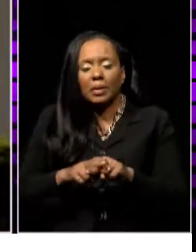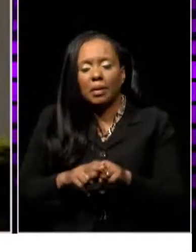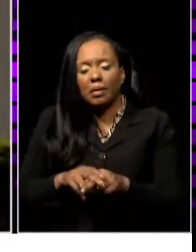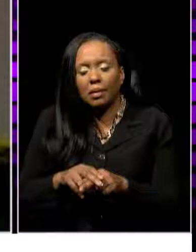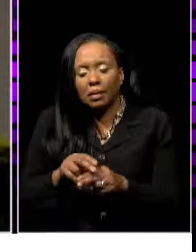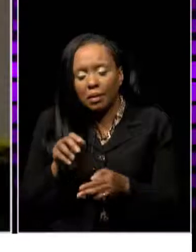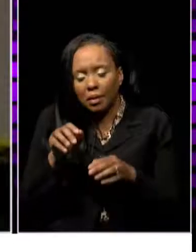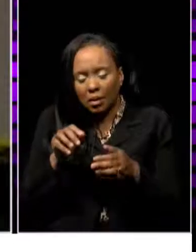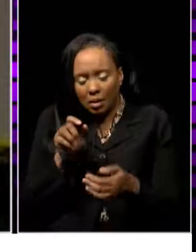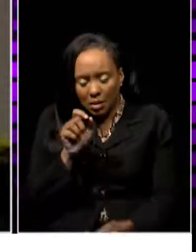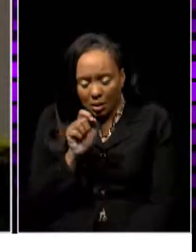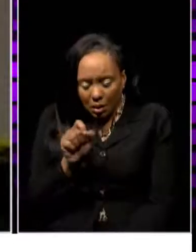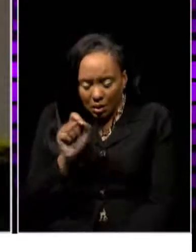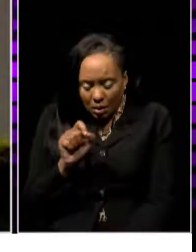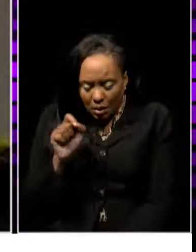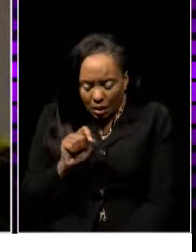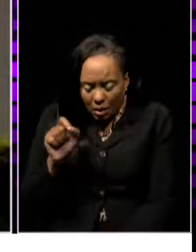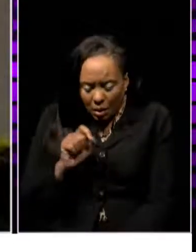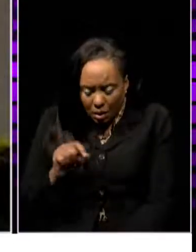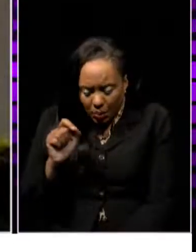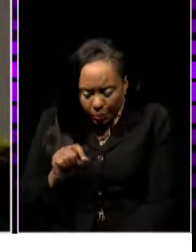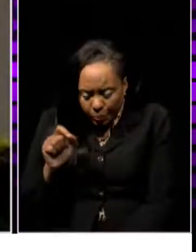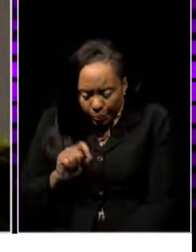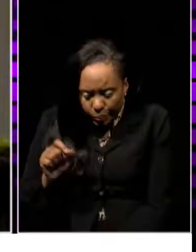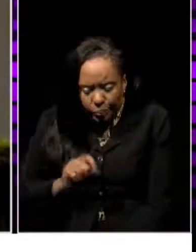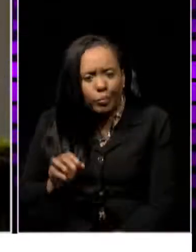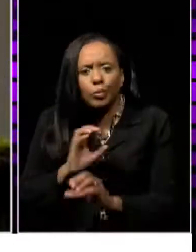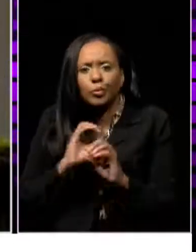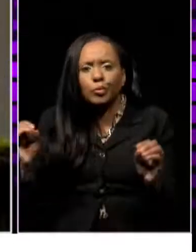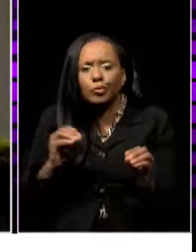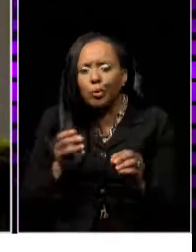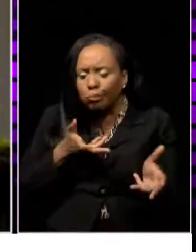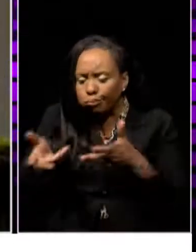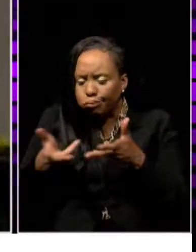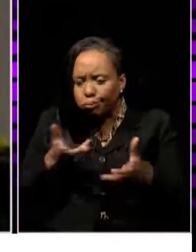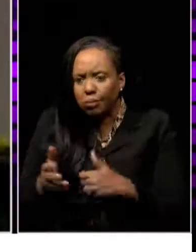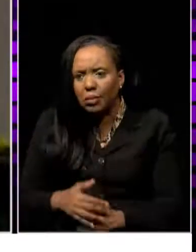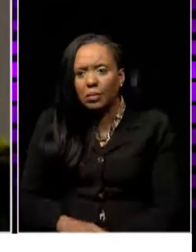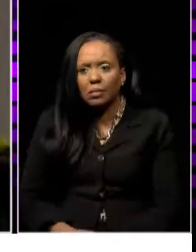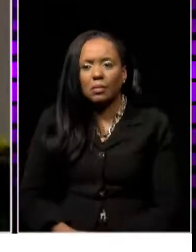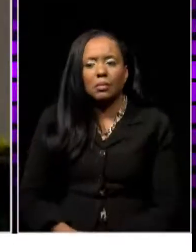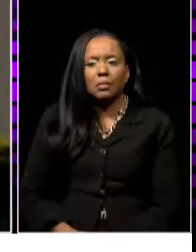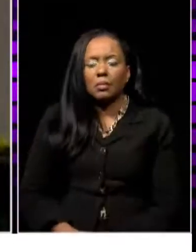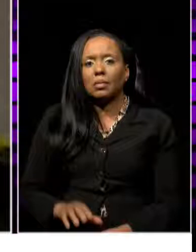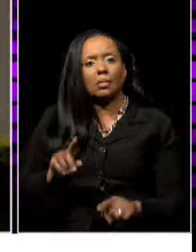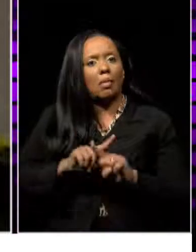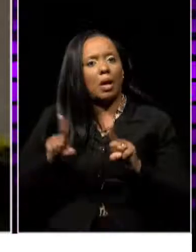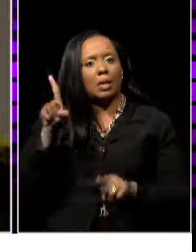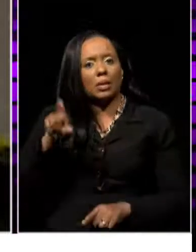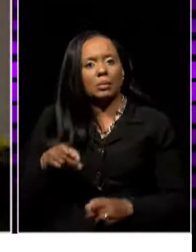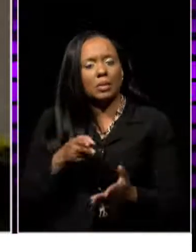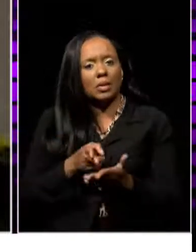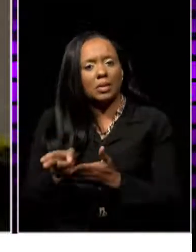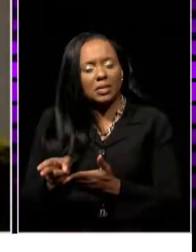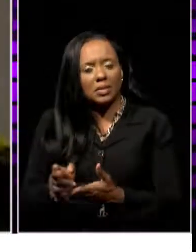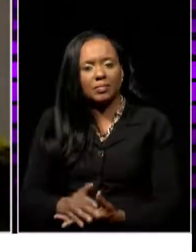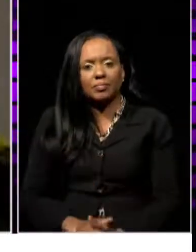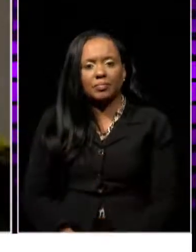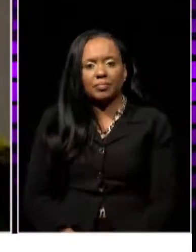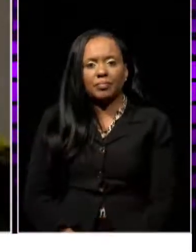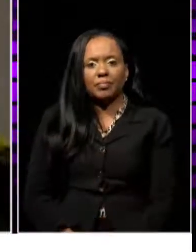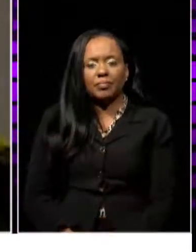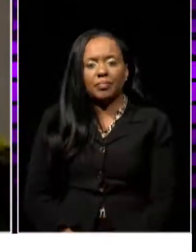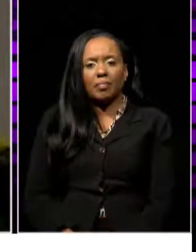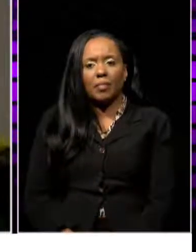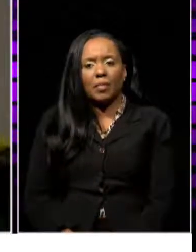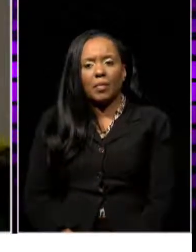is that what they need? Is so again, on it still comes back down to honesty and accountability. If you're honest about what your